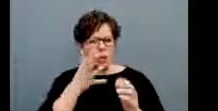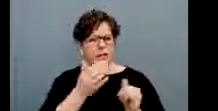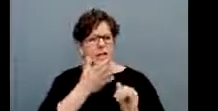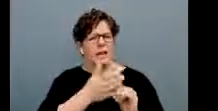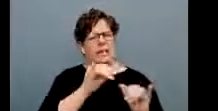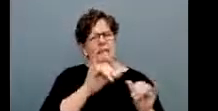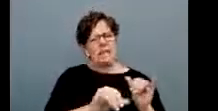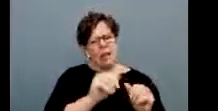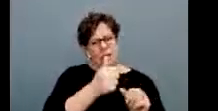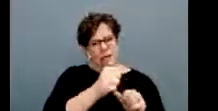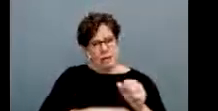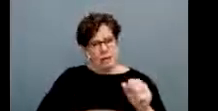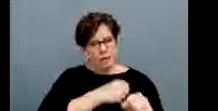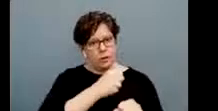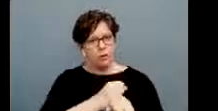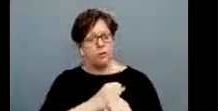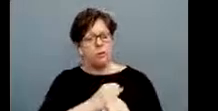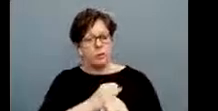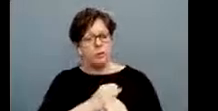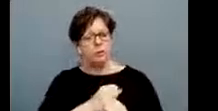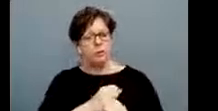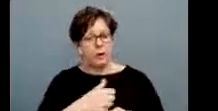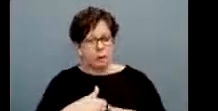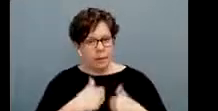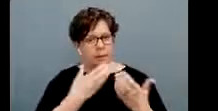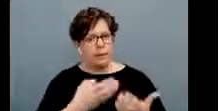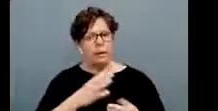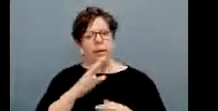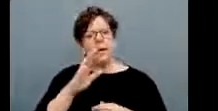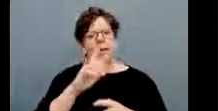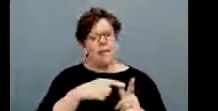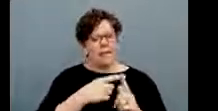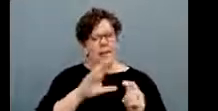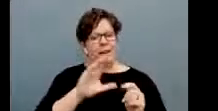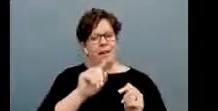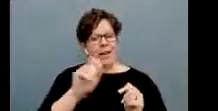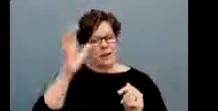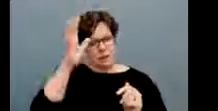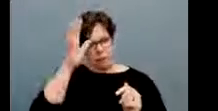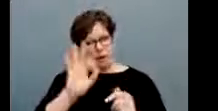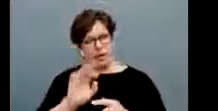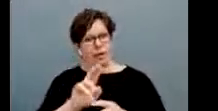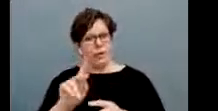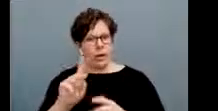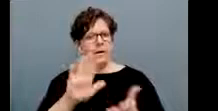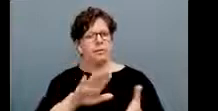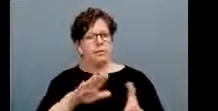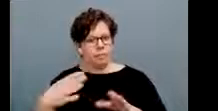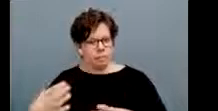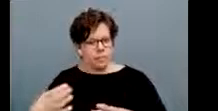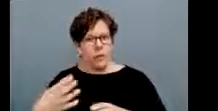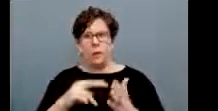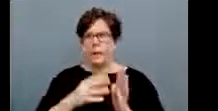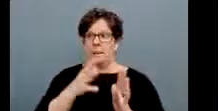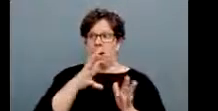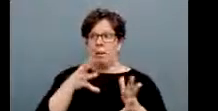almost 10 years, during which time James's father, Frank, passed away. So newly widowed, Mary Castle left the Star